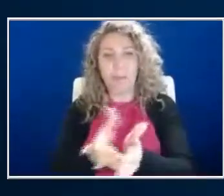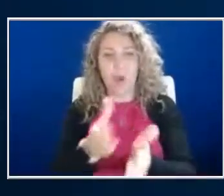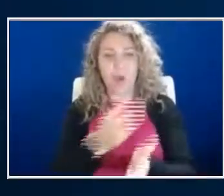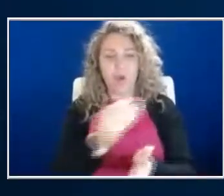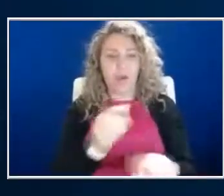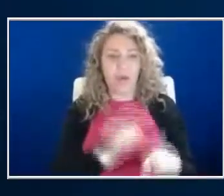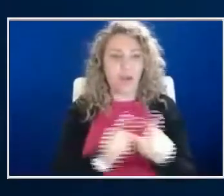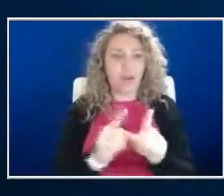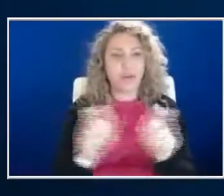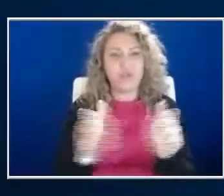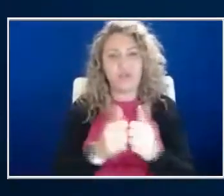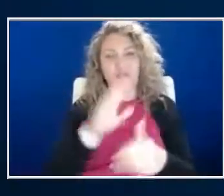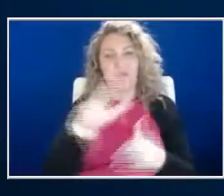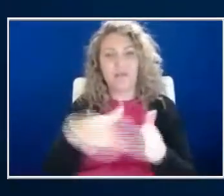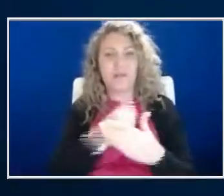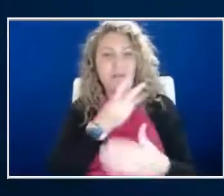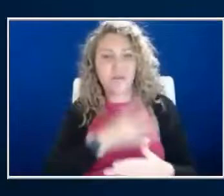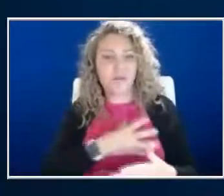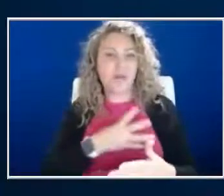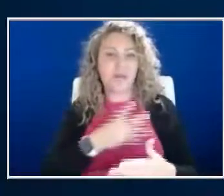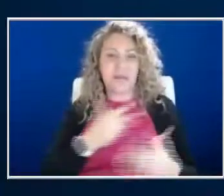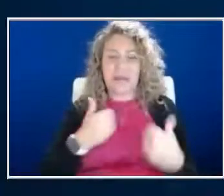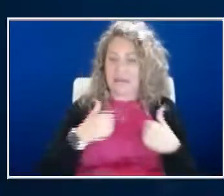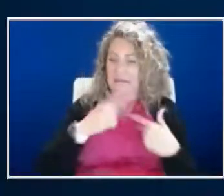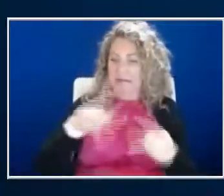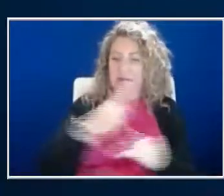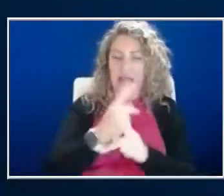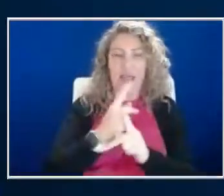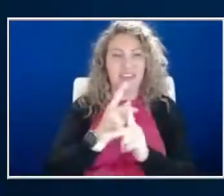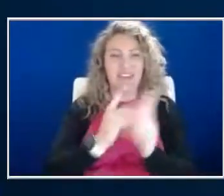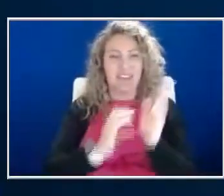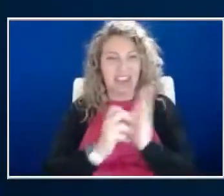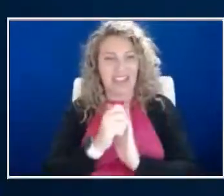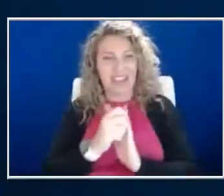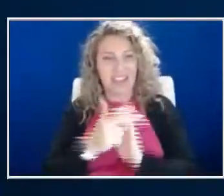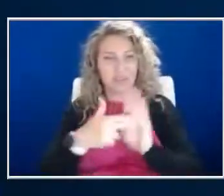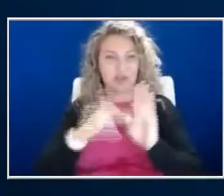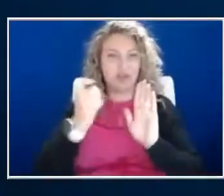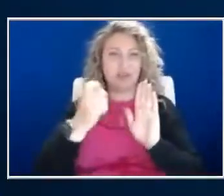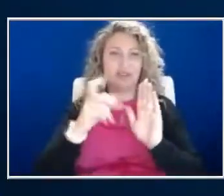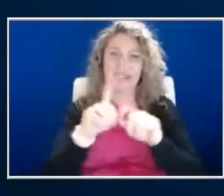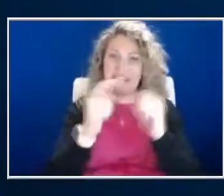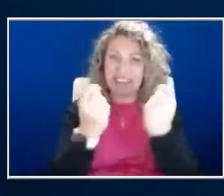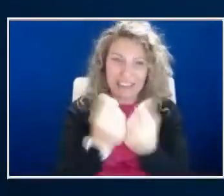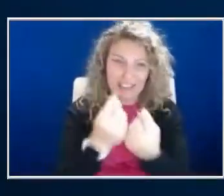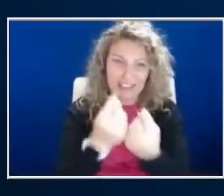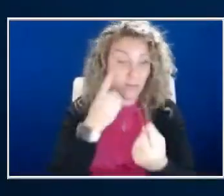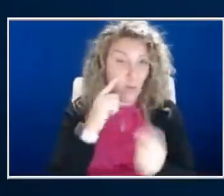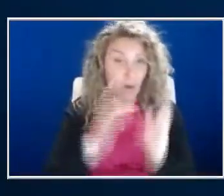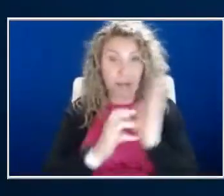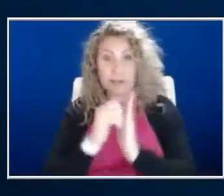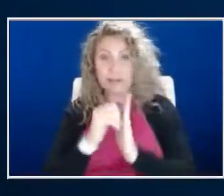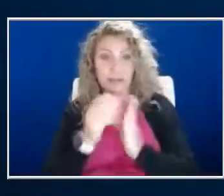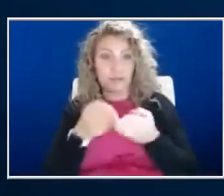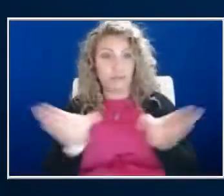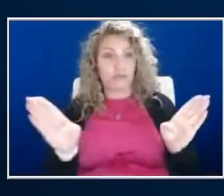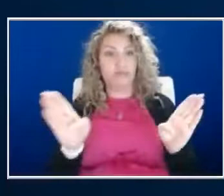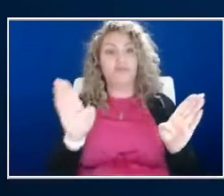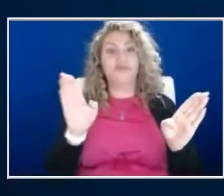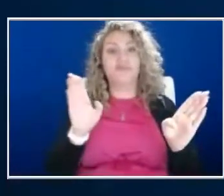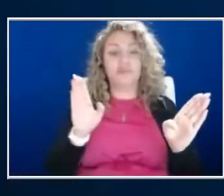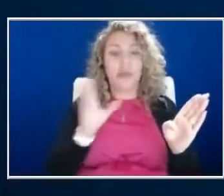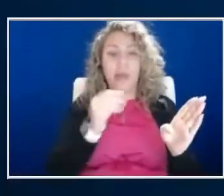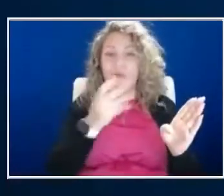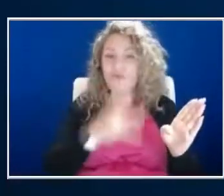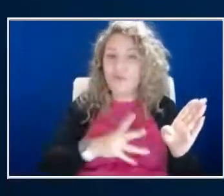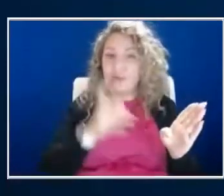of the ladies who have had some type of cancer diagnosis. Really, it's a team for cancer diagnosis for women, not